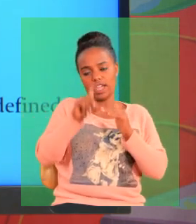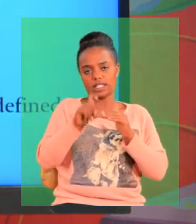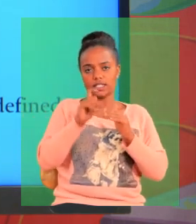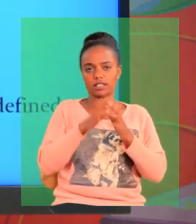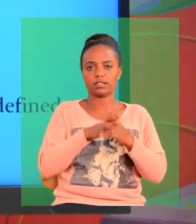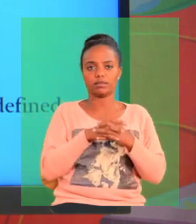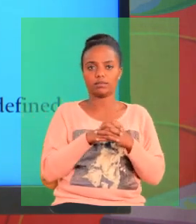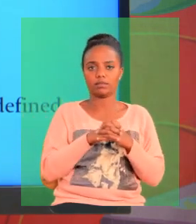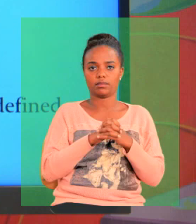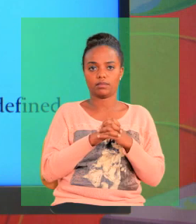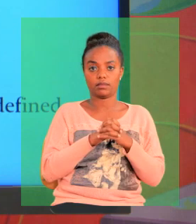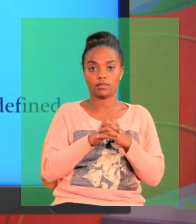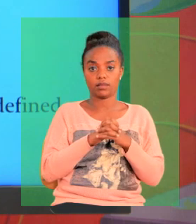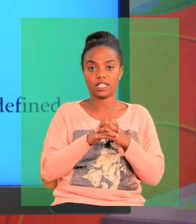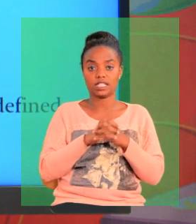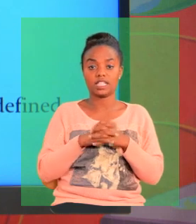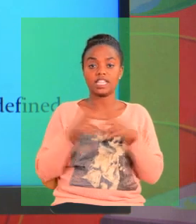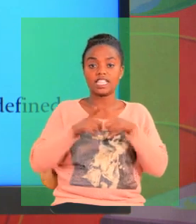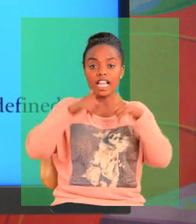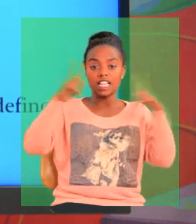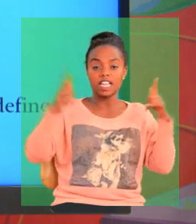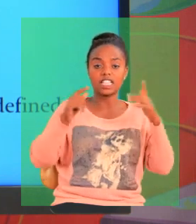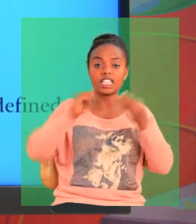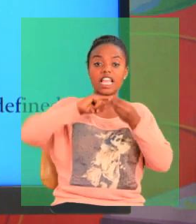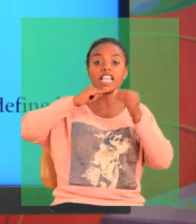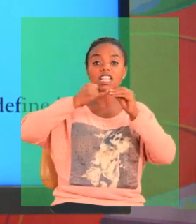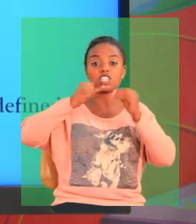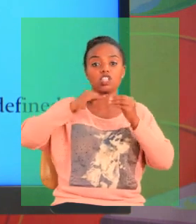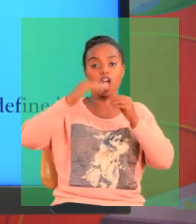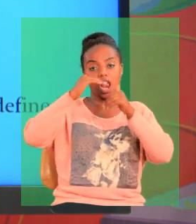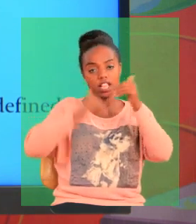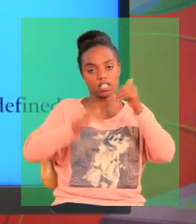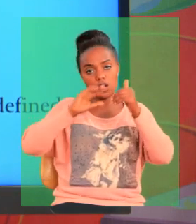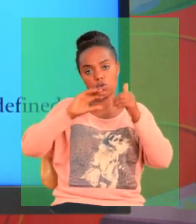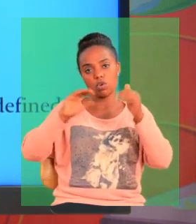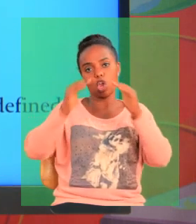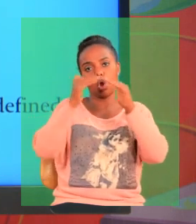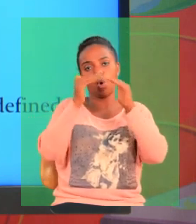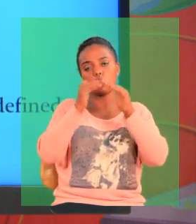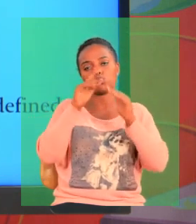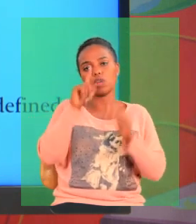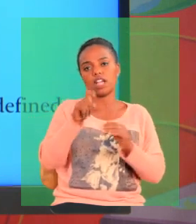x. The greatest integer less than or equal to x. For example,